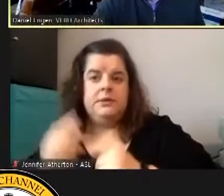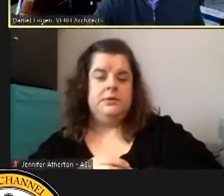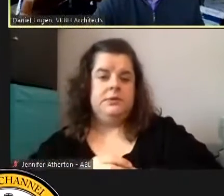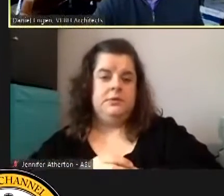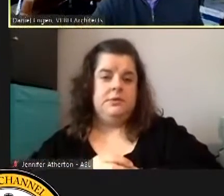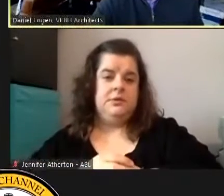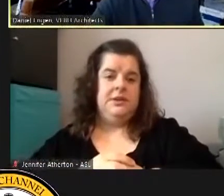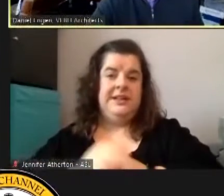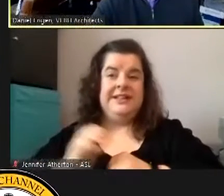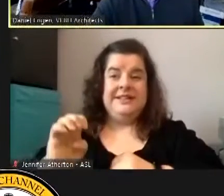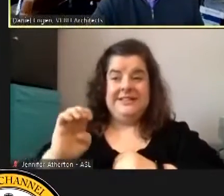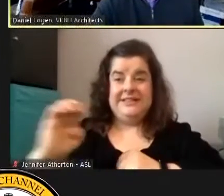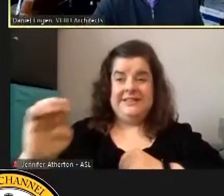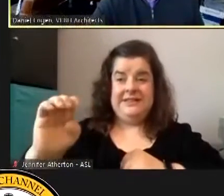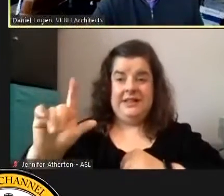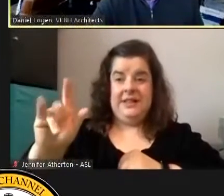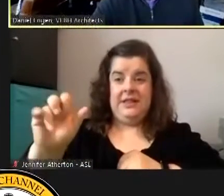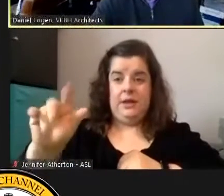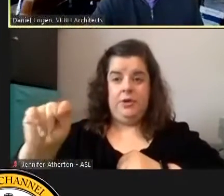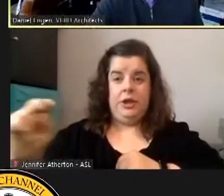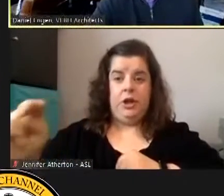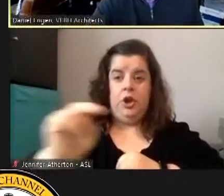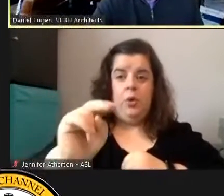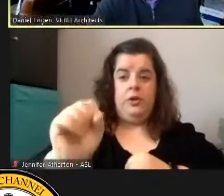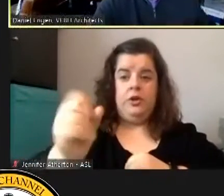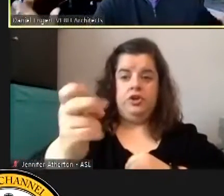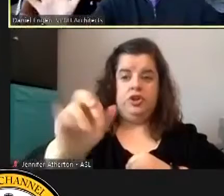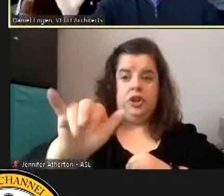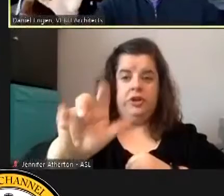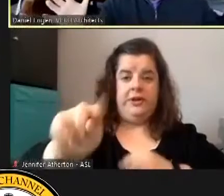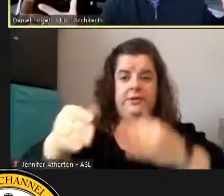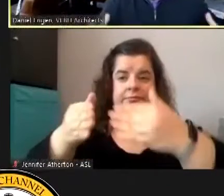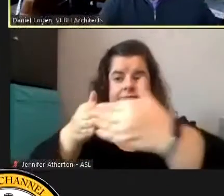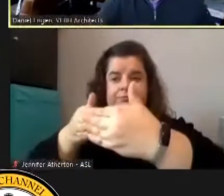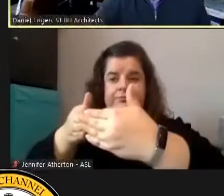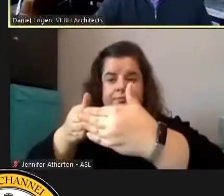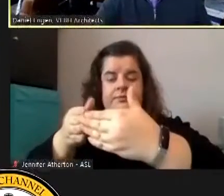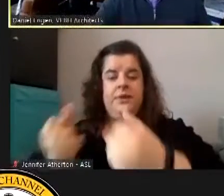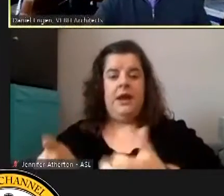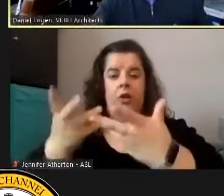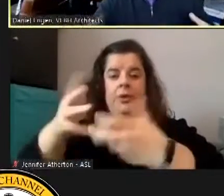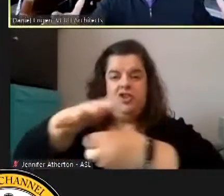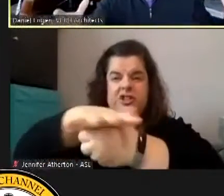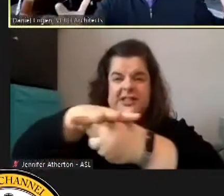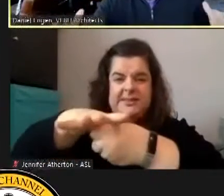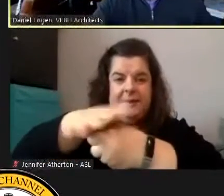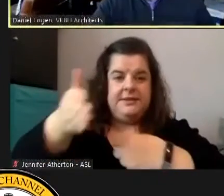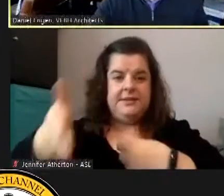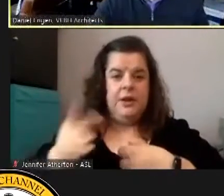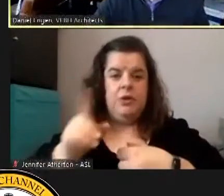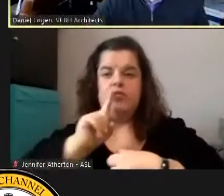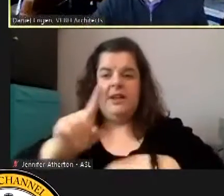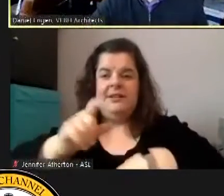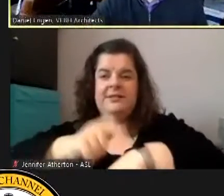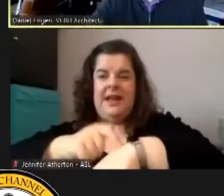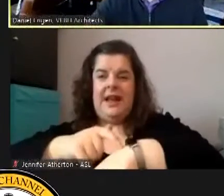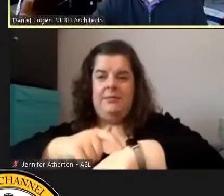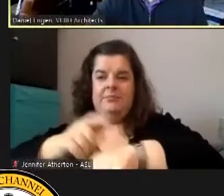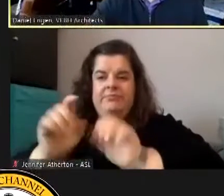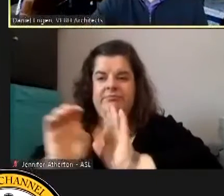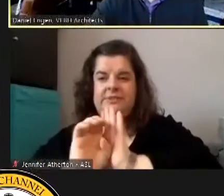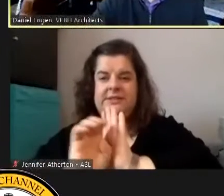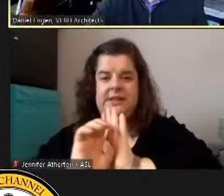Sheraton, just to get a little bit better idea of how much space is actually there. This is real-time modeling and to